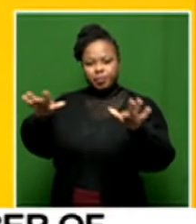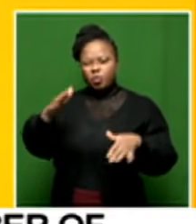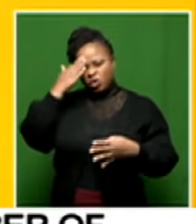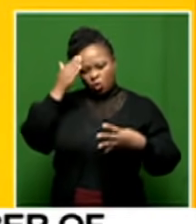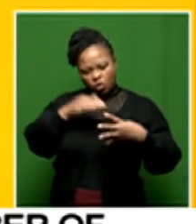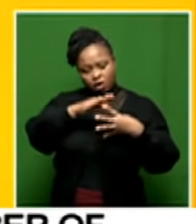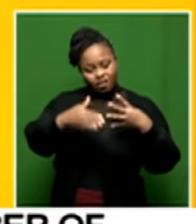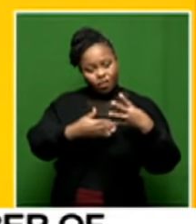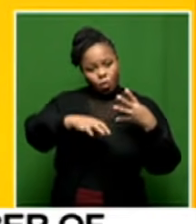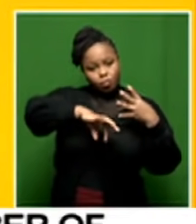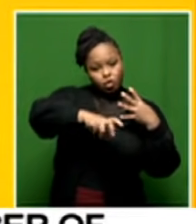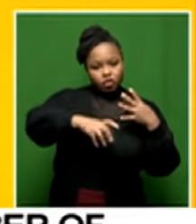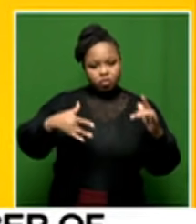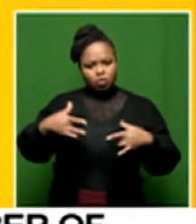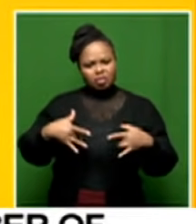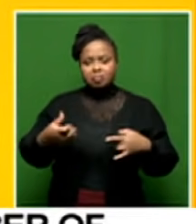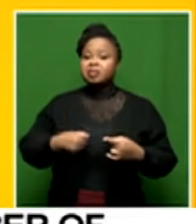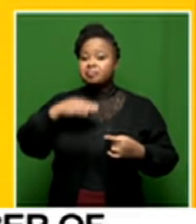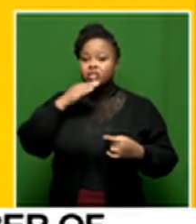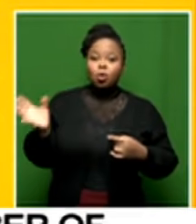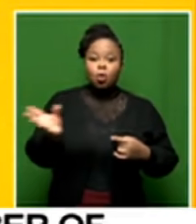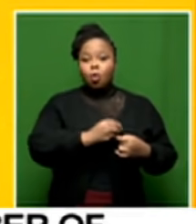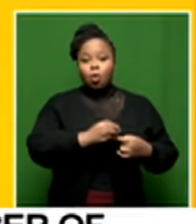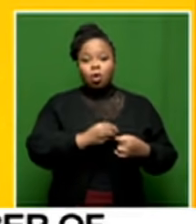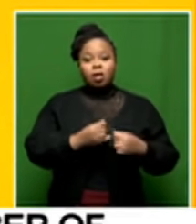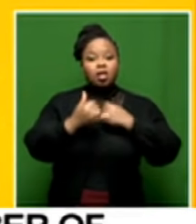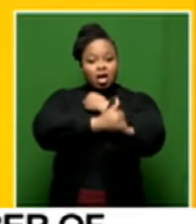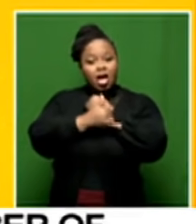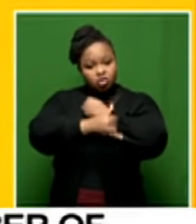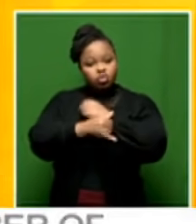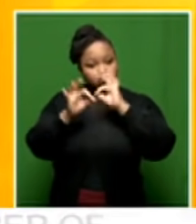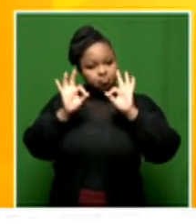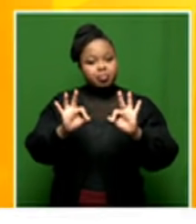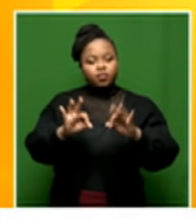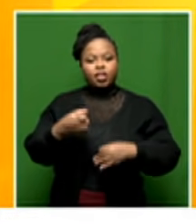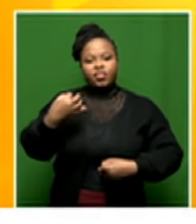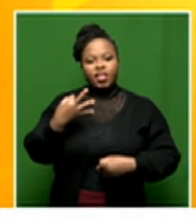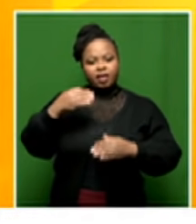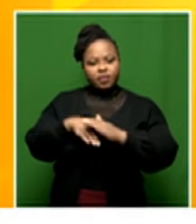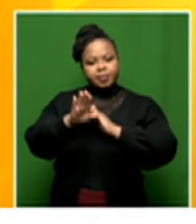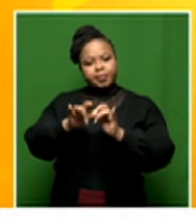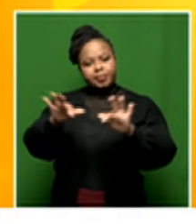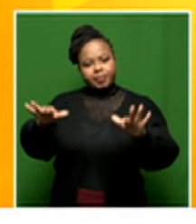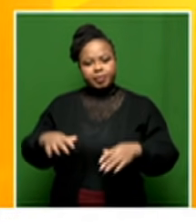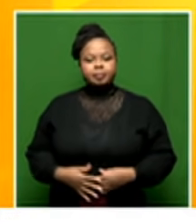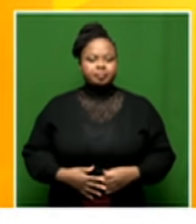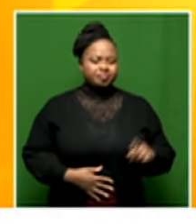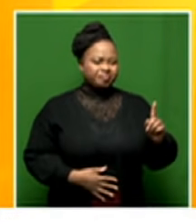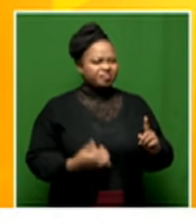major concern, but would you now define South Africa in a third wave? I suppose technically one could. I think the number